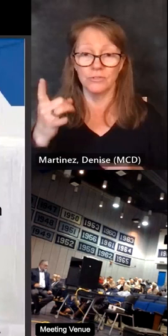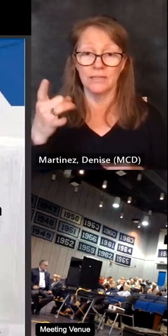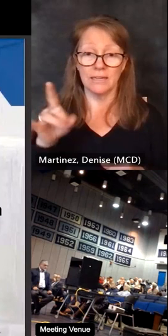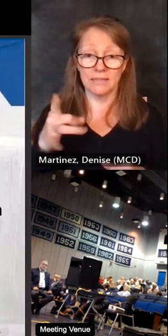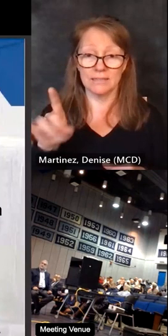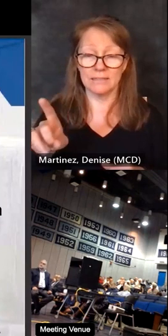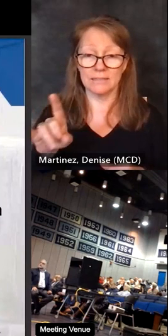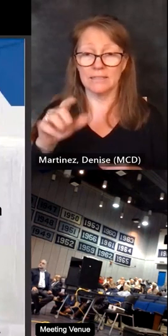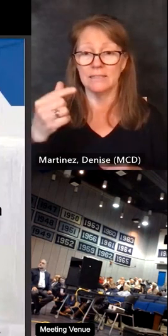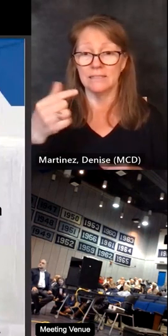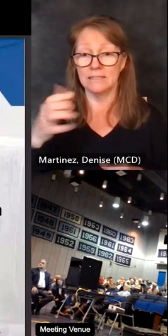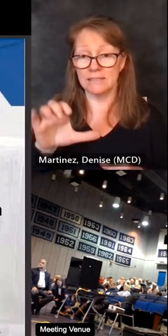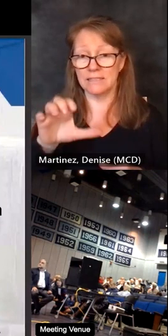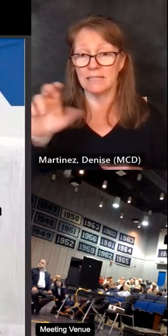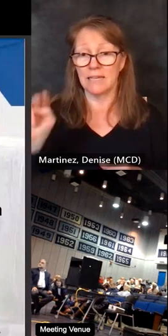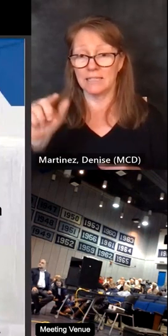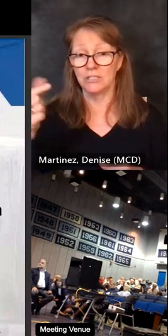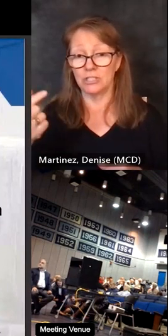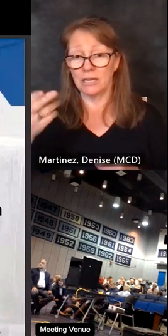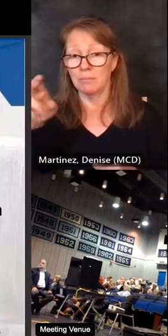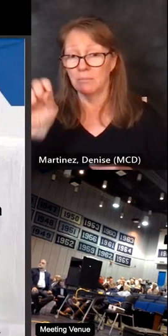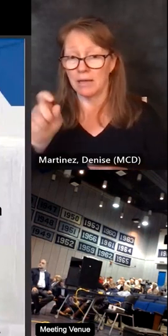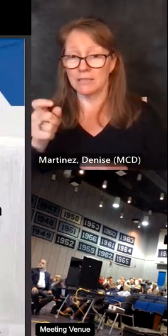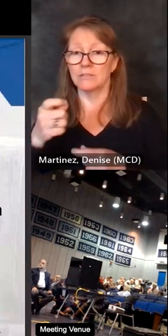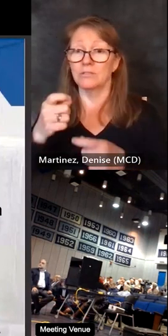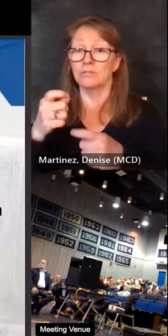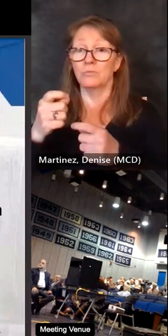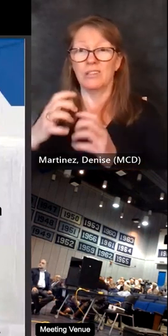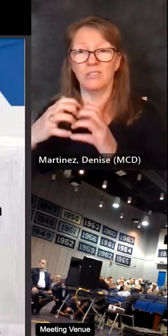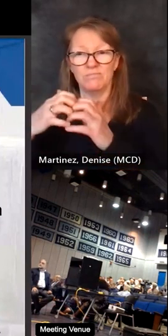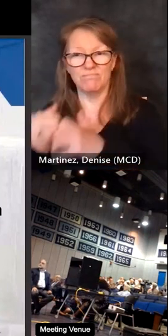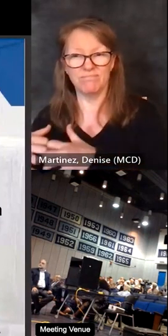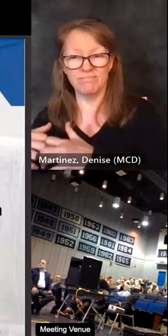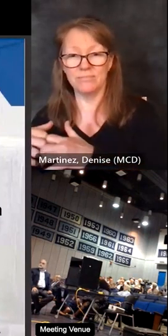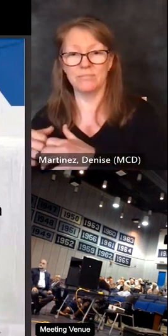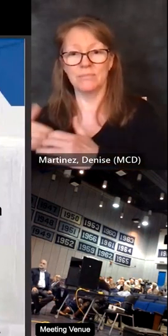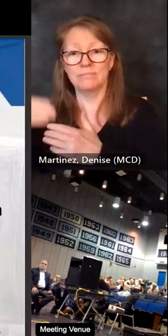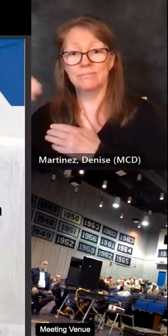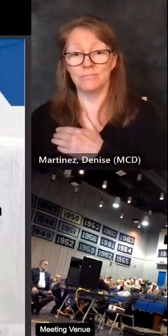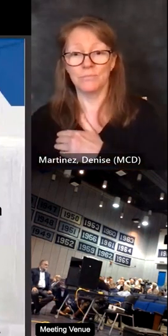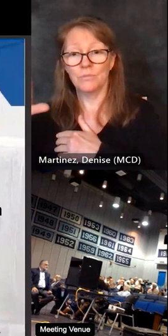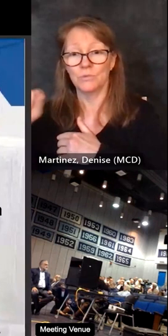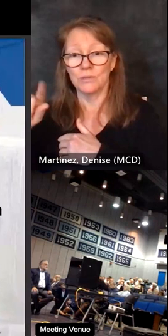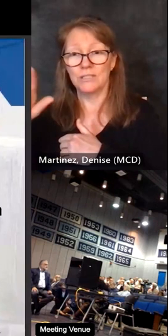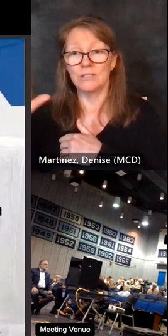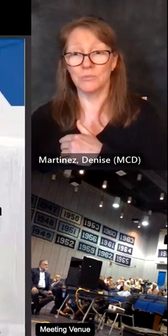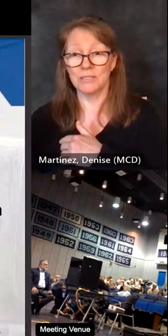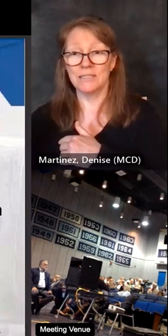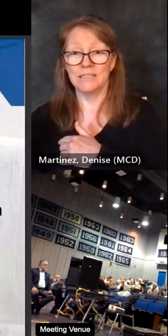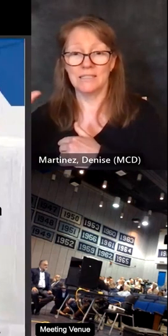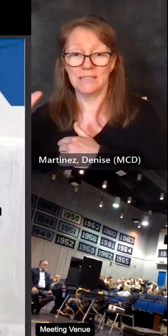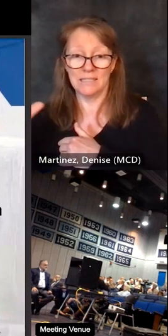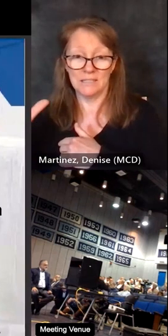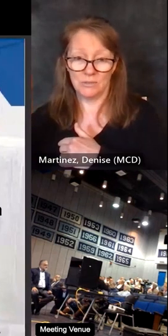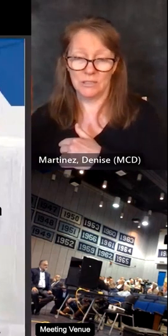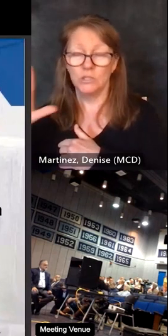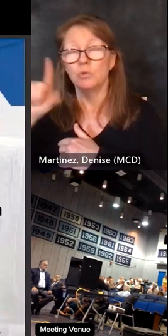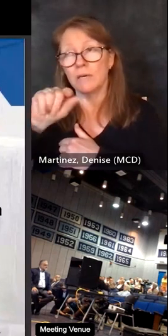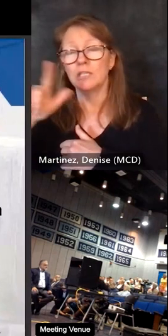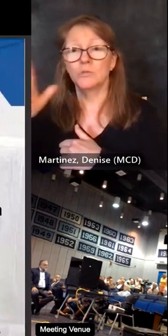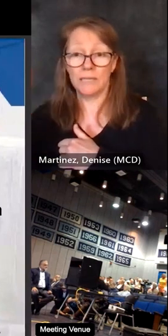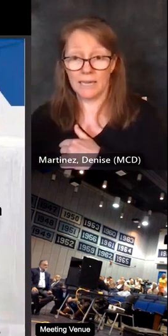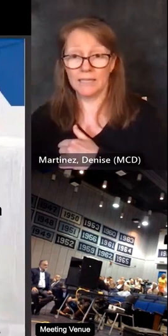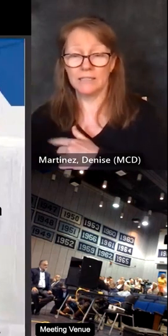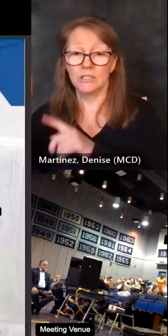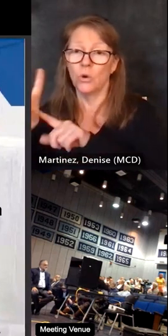that are due to retire starting in 2028. And so we need a new facility with charging infrastructure in place